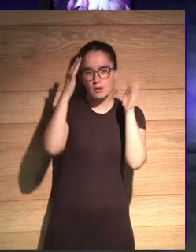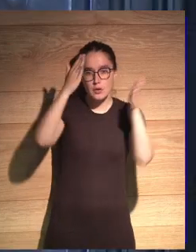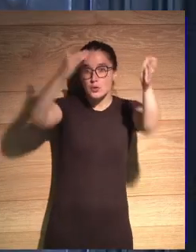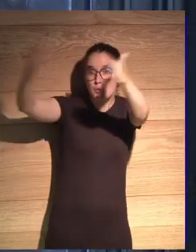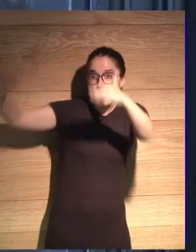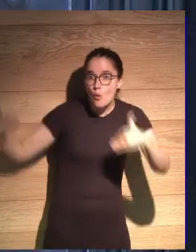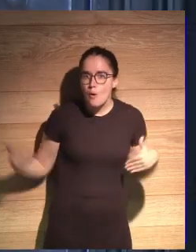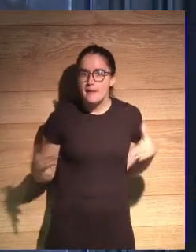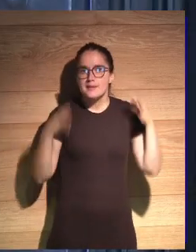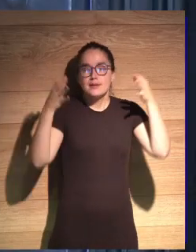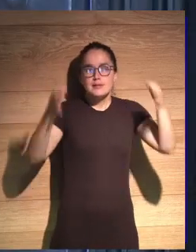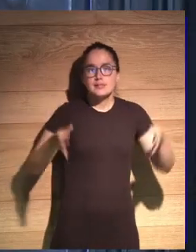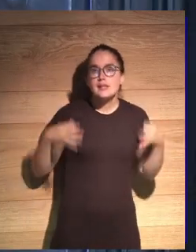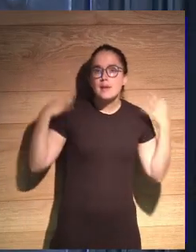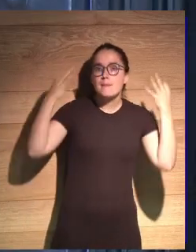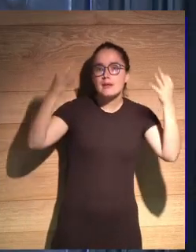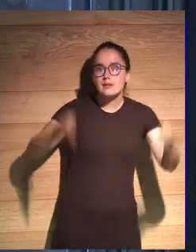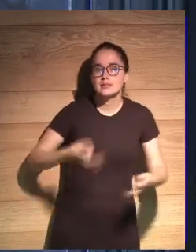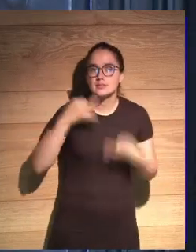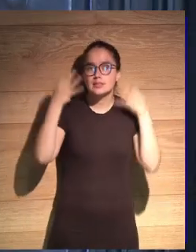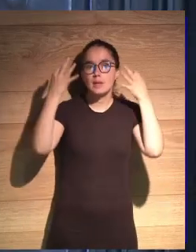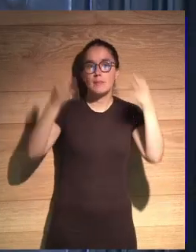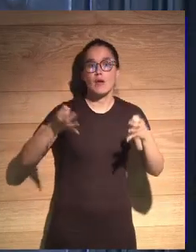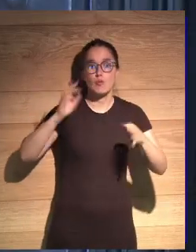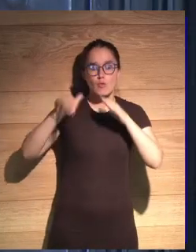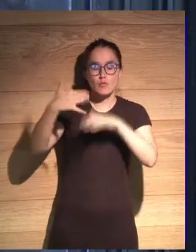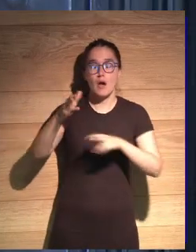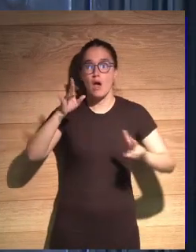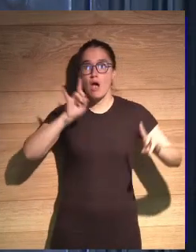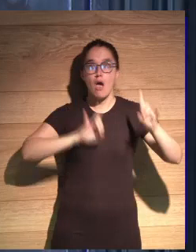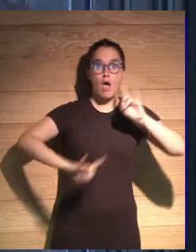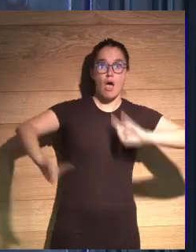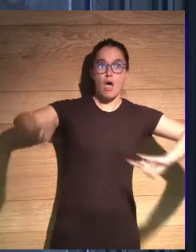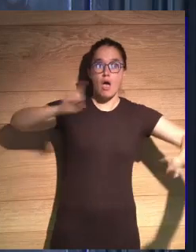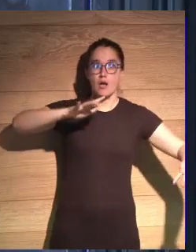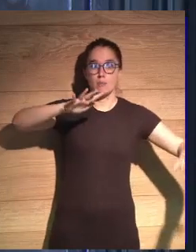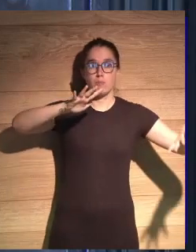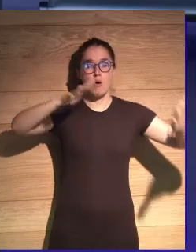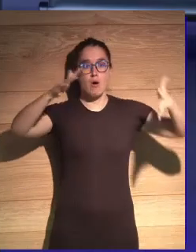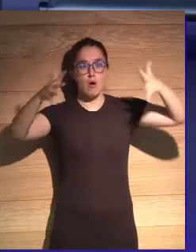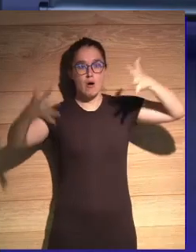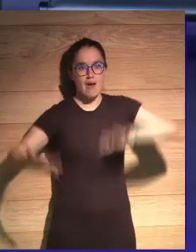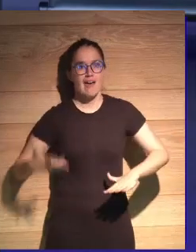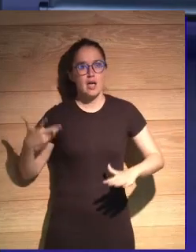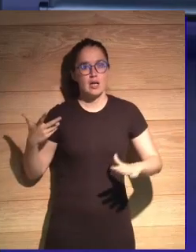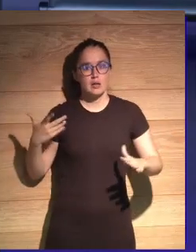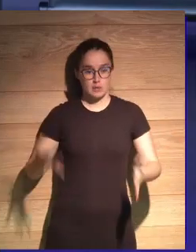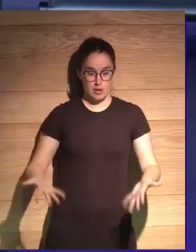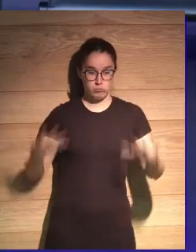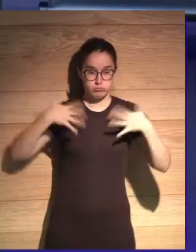They have no way to focus. They are absorbed by external stimuli,